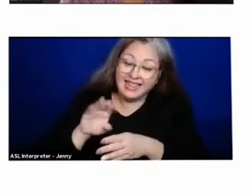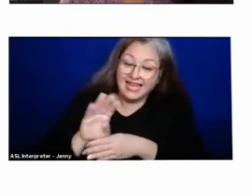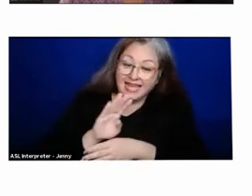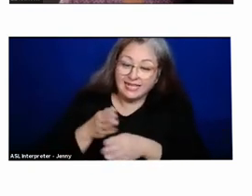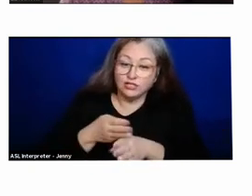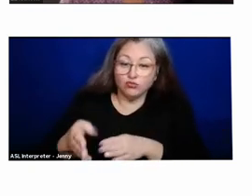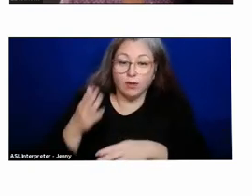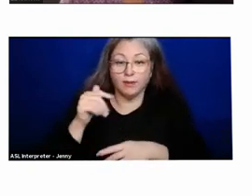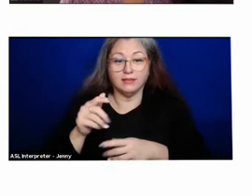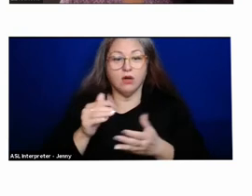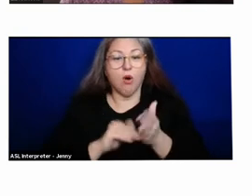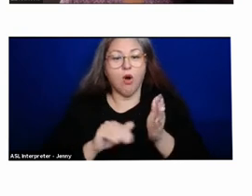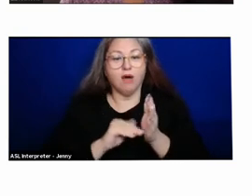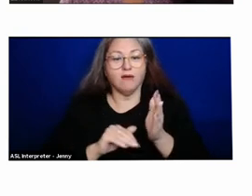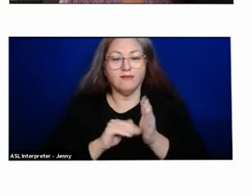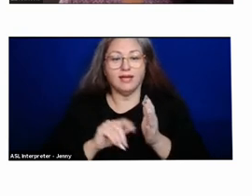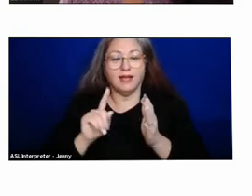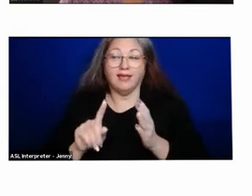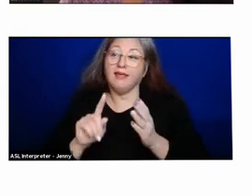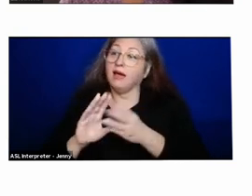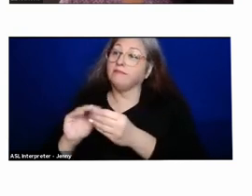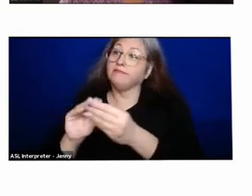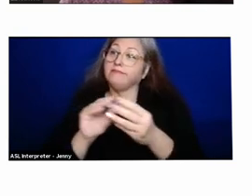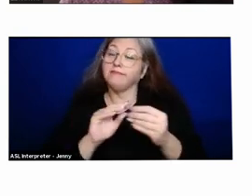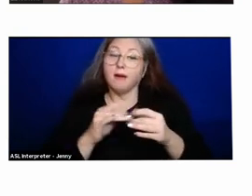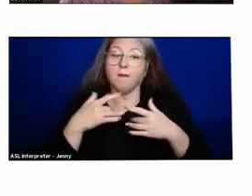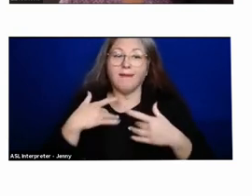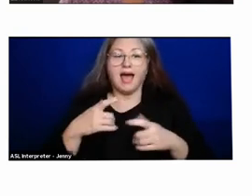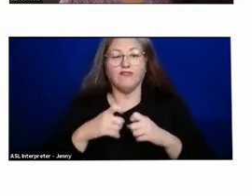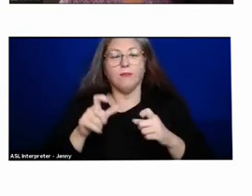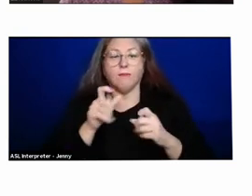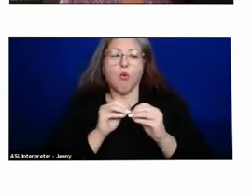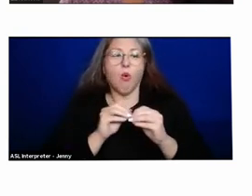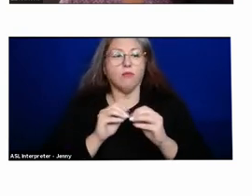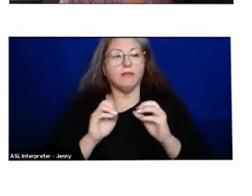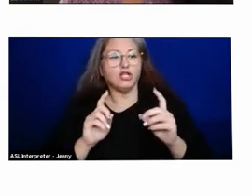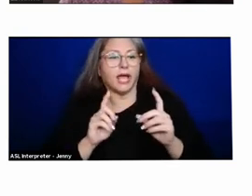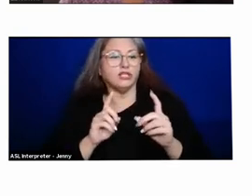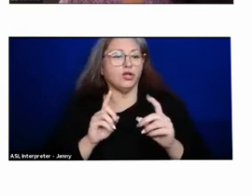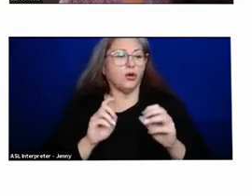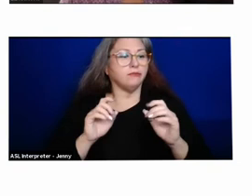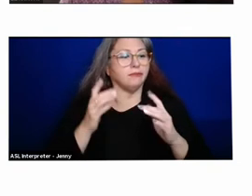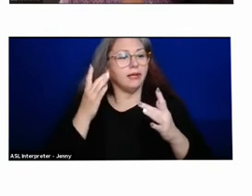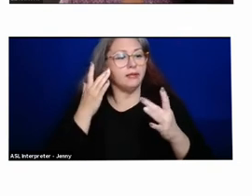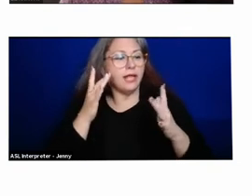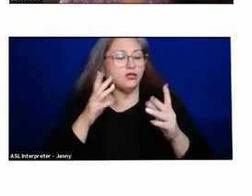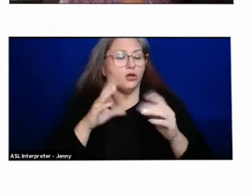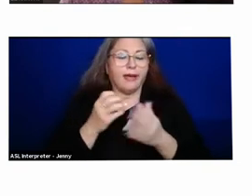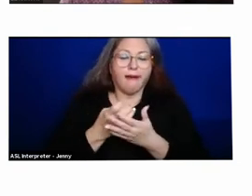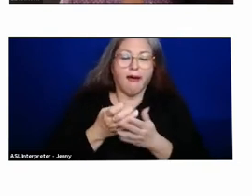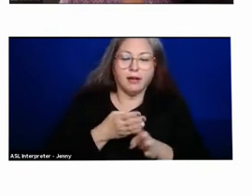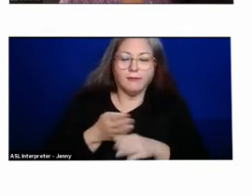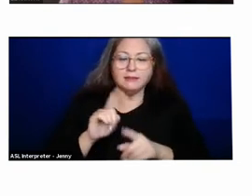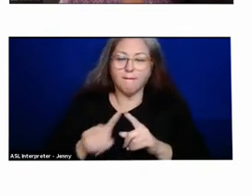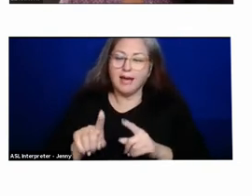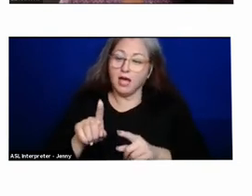the time the rhetoric and the conversations are from intellectuals and from politicians, economists, but nobody really goes